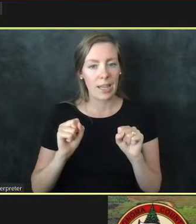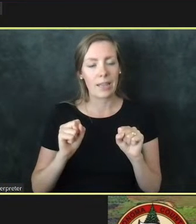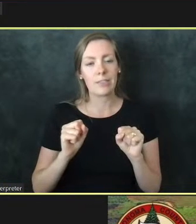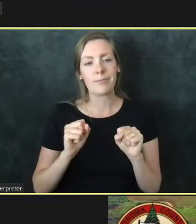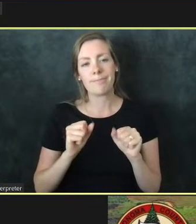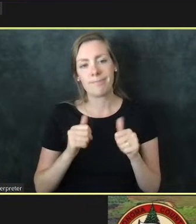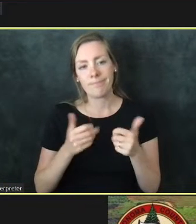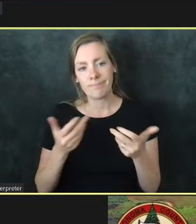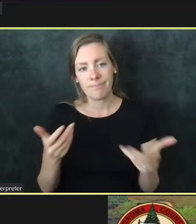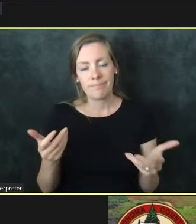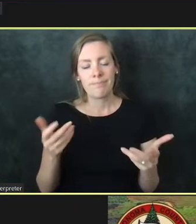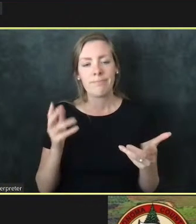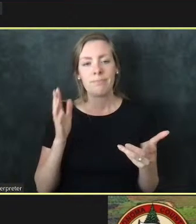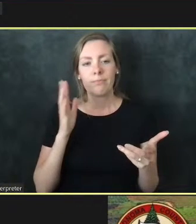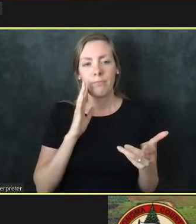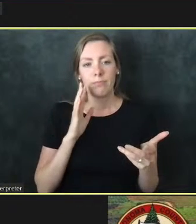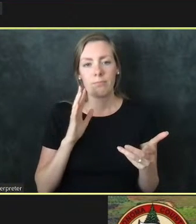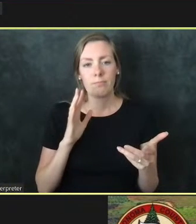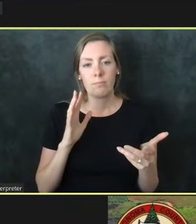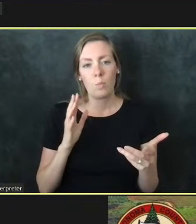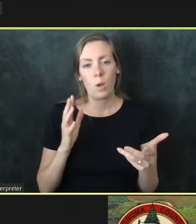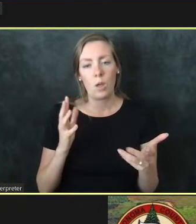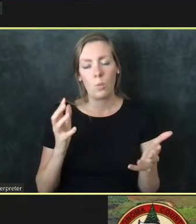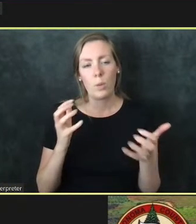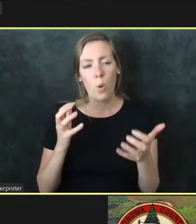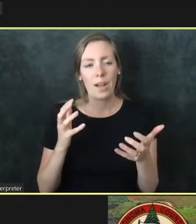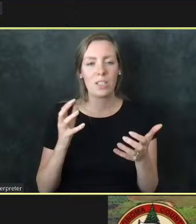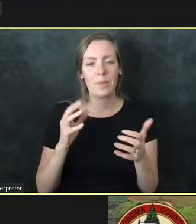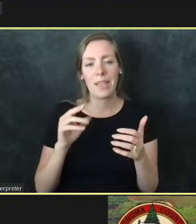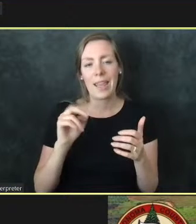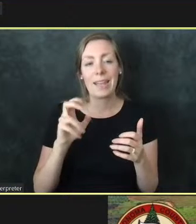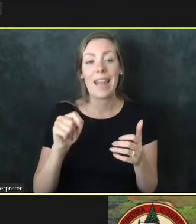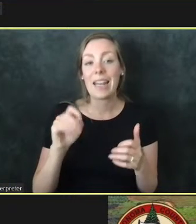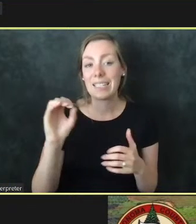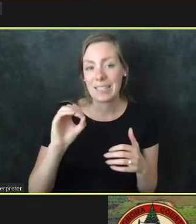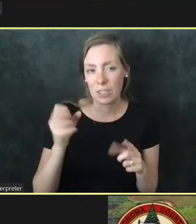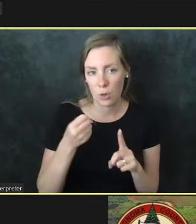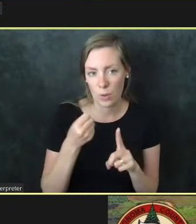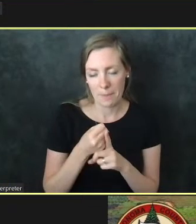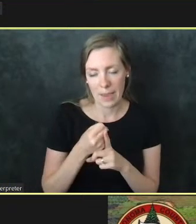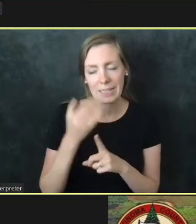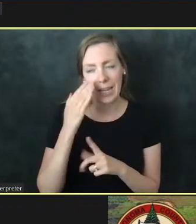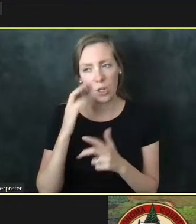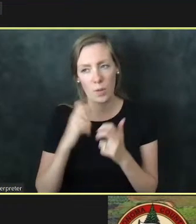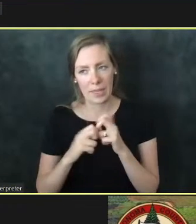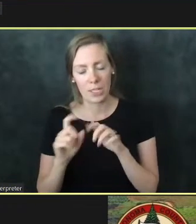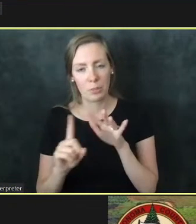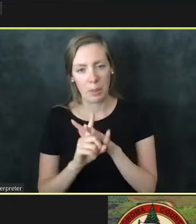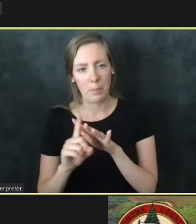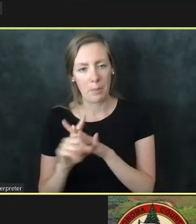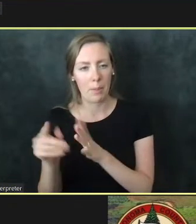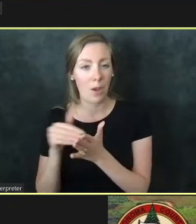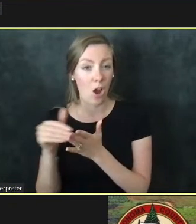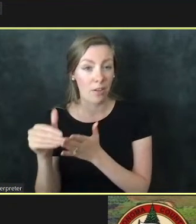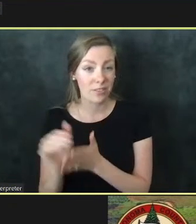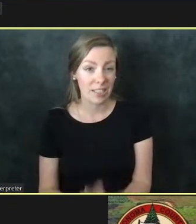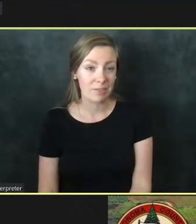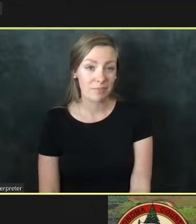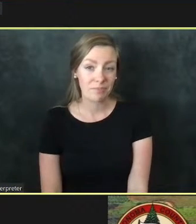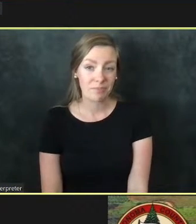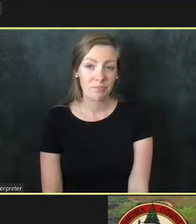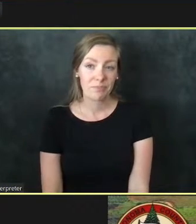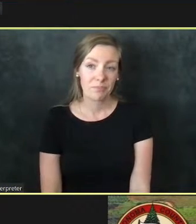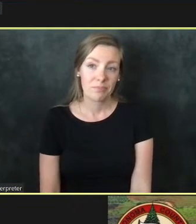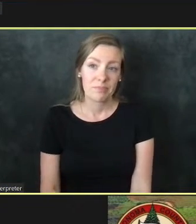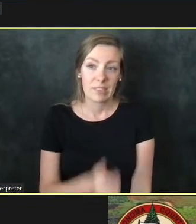demand tanque to de ensure agua. a net zero impact. I always know that that issue comes up. Yo sé que cada vez están It's el